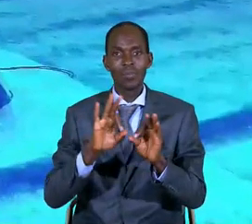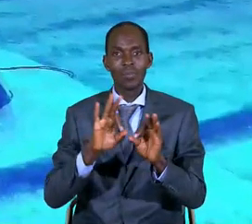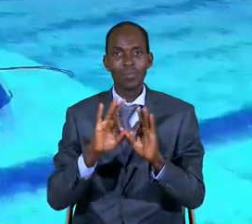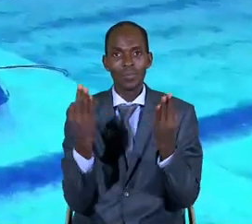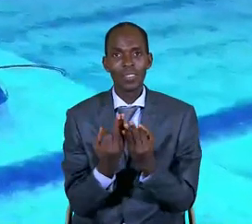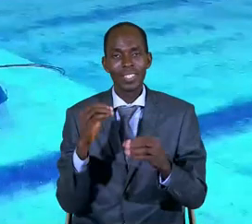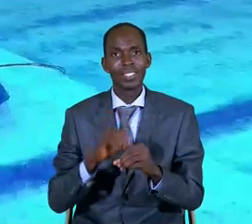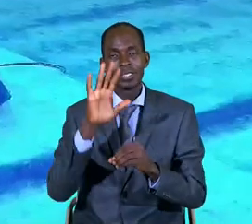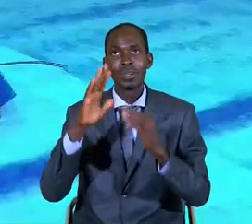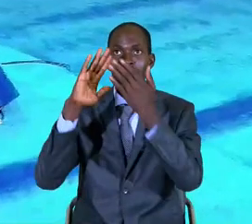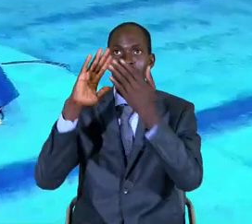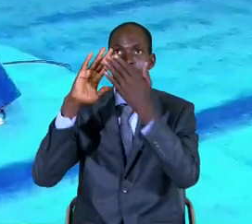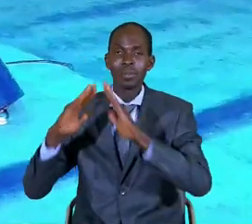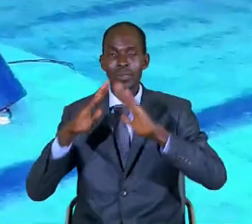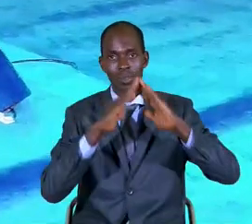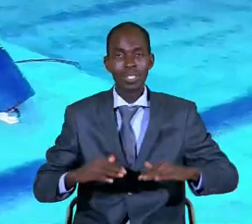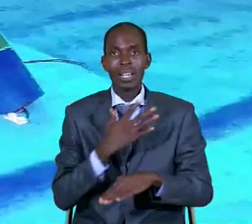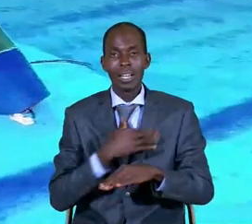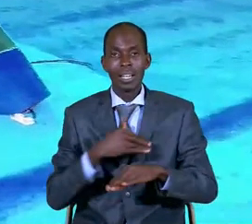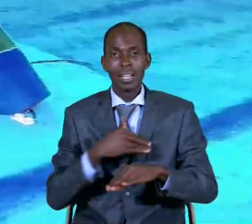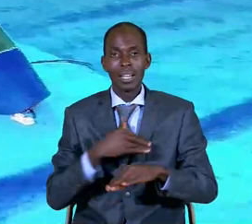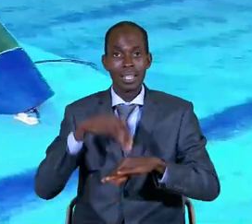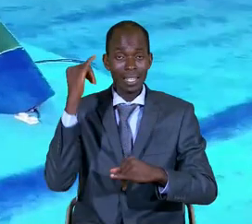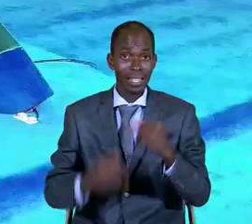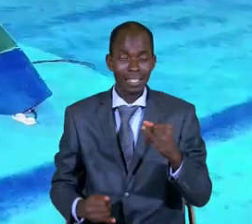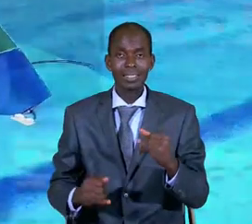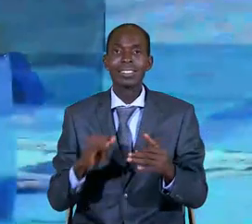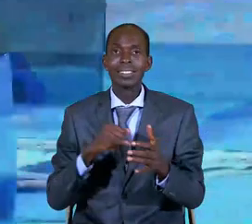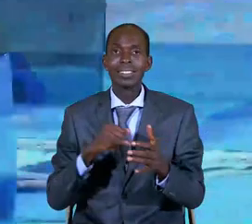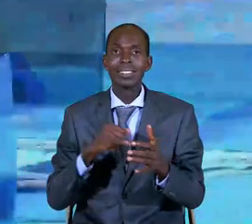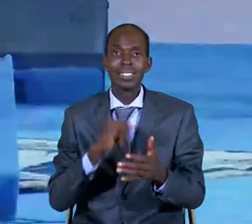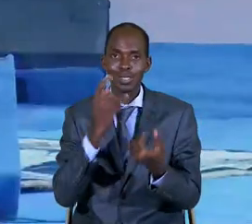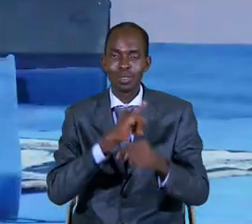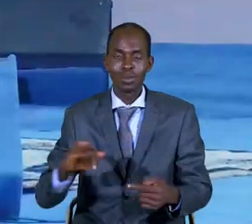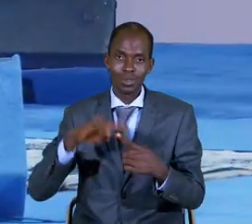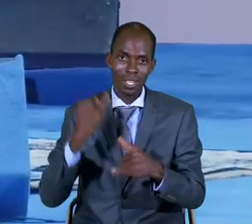your community, an end is coming today.